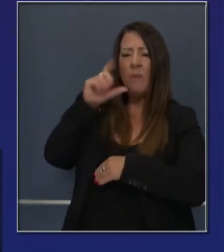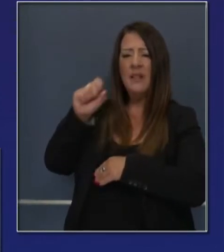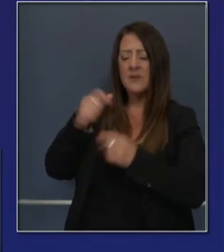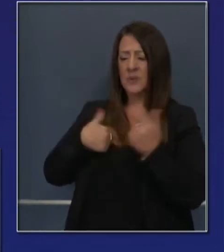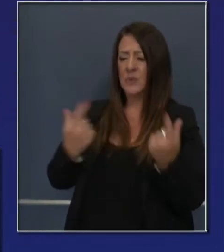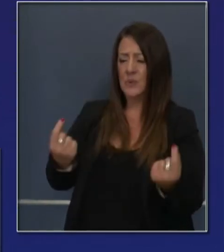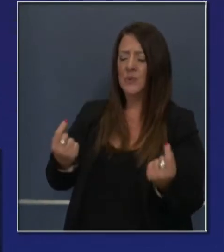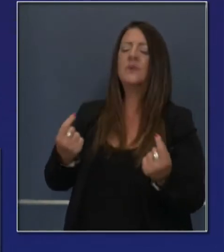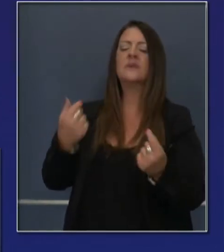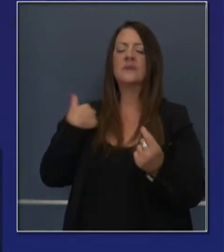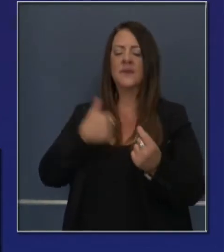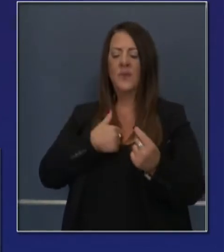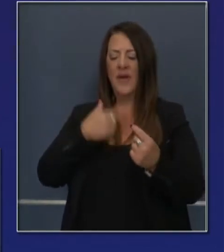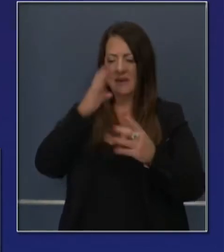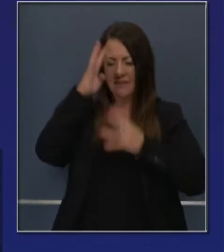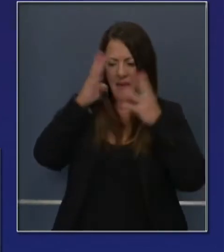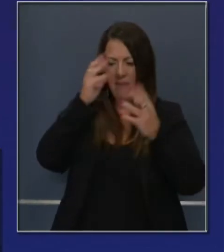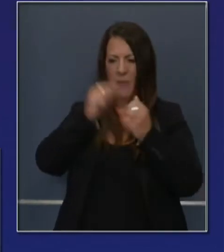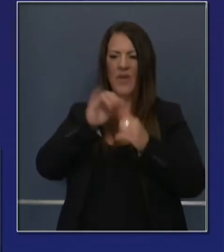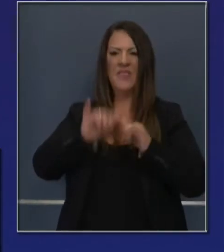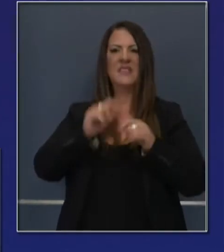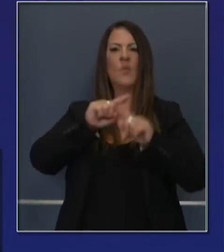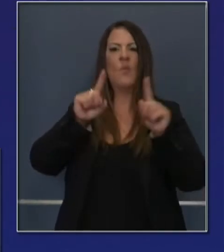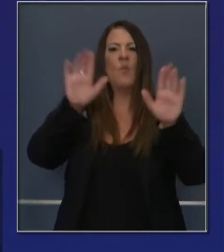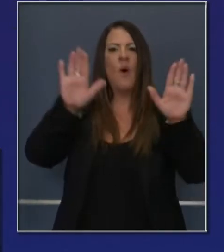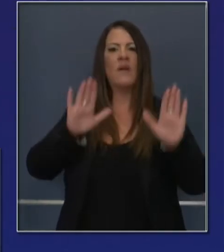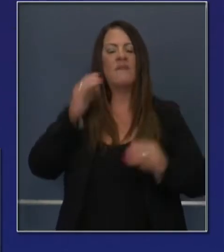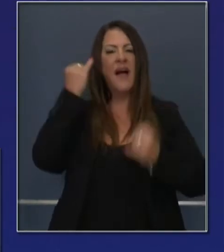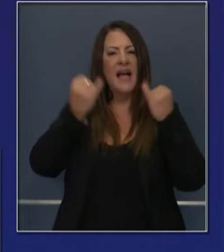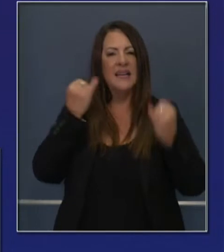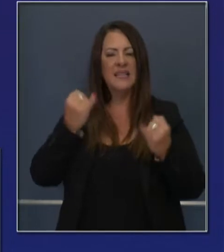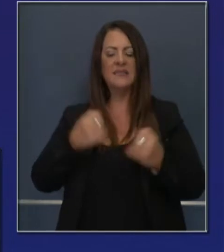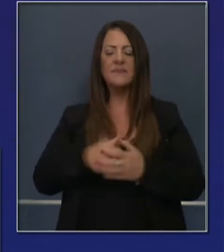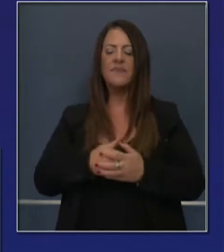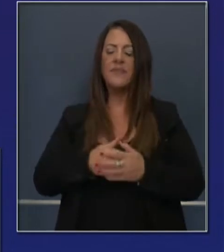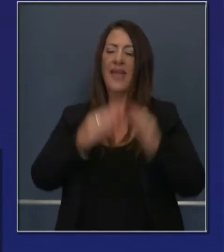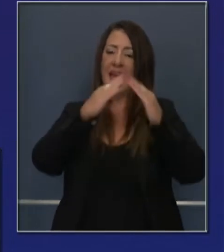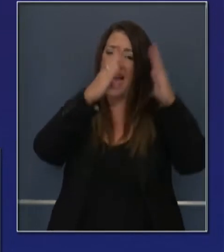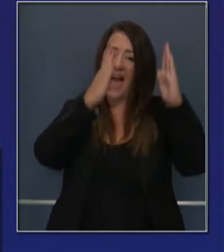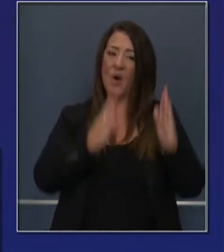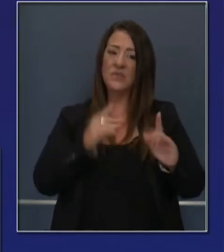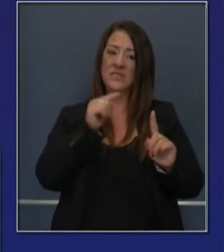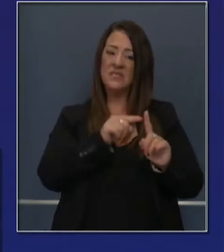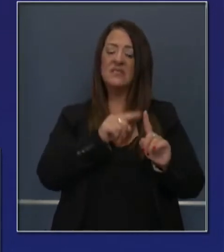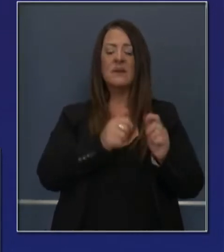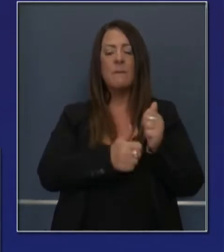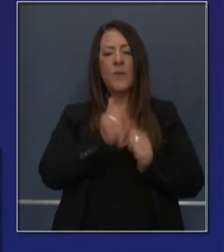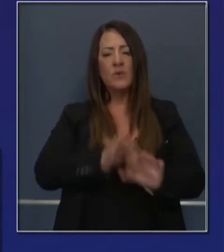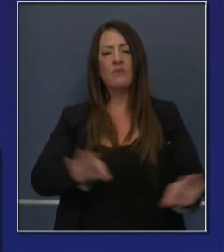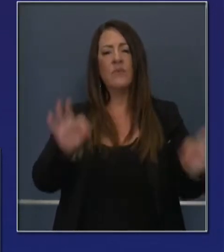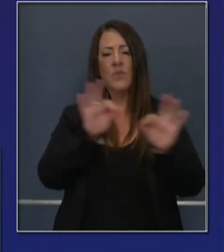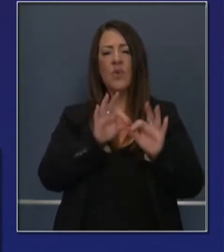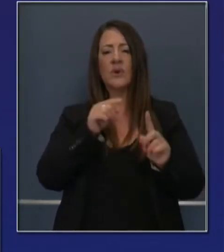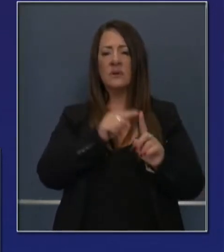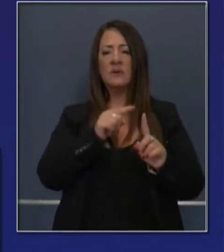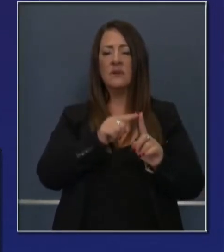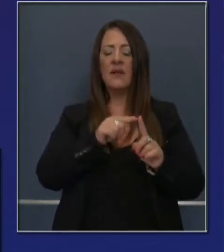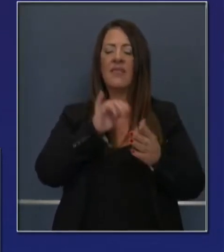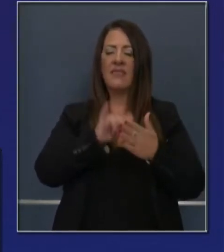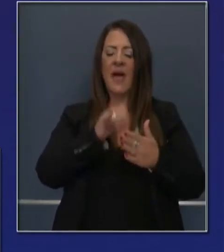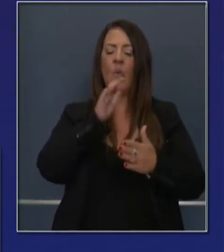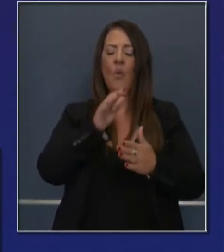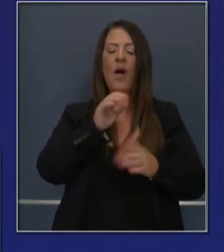key strategy and manifest in the new approach to, again, housing as an element of housing as the building